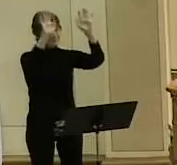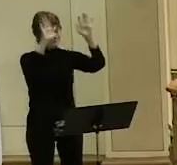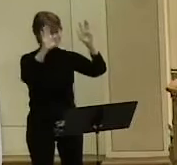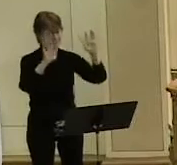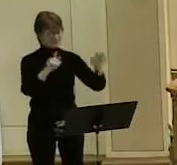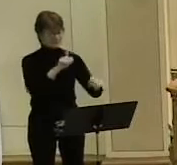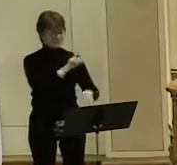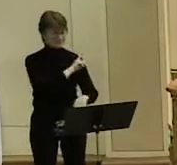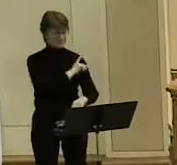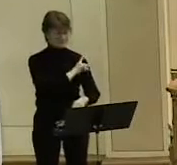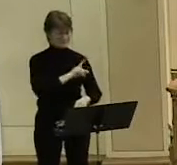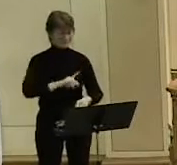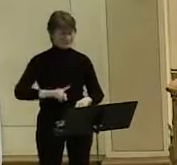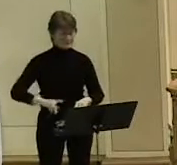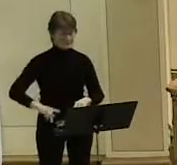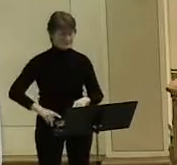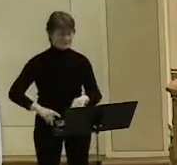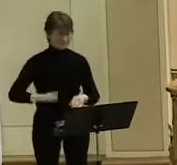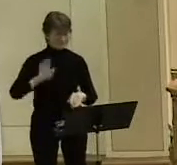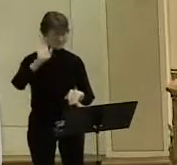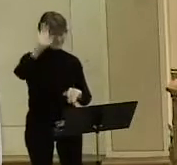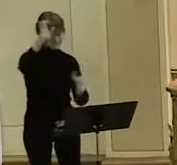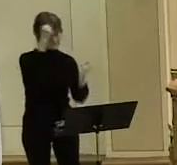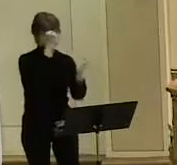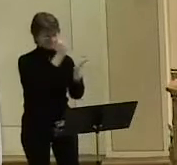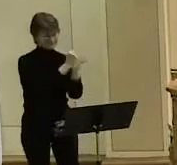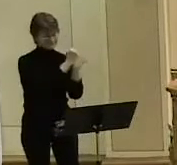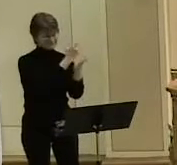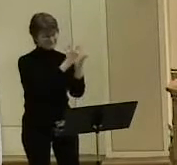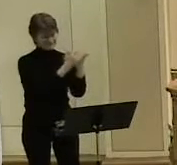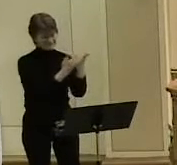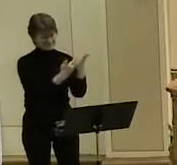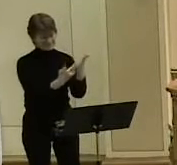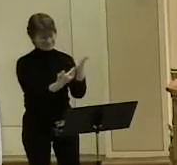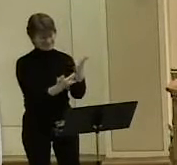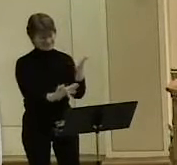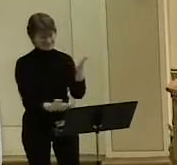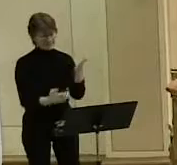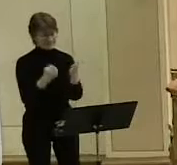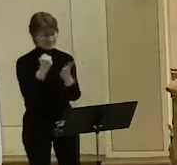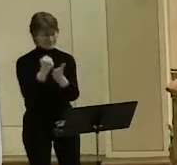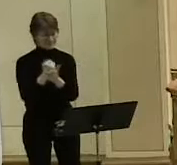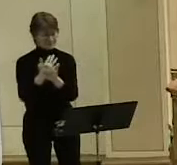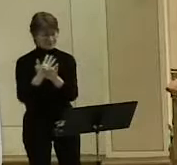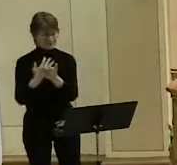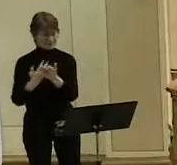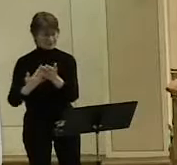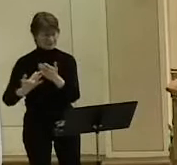He has washed us in the time.